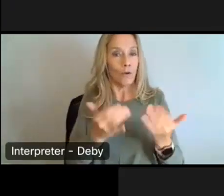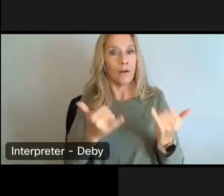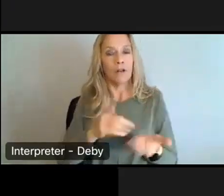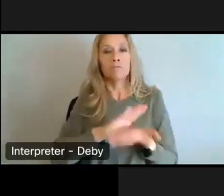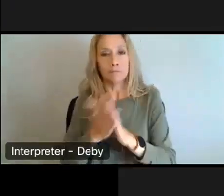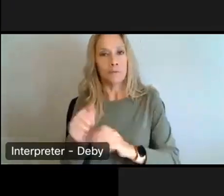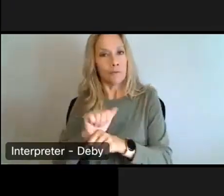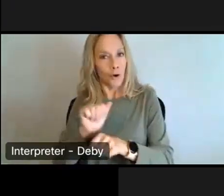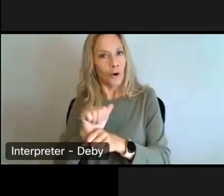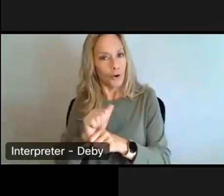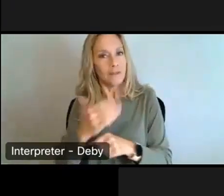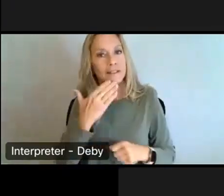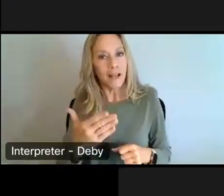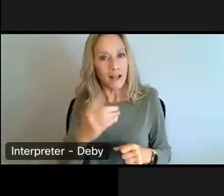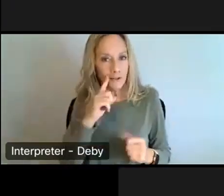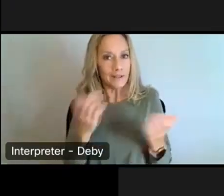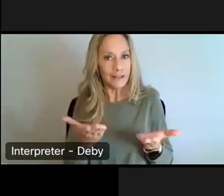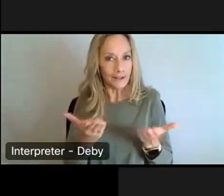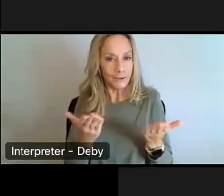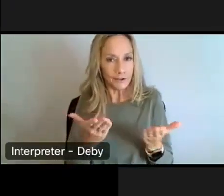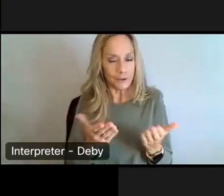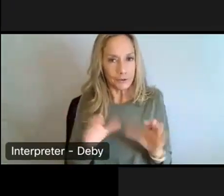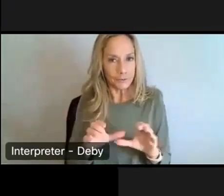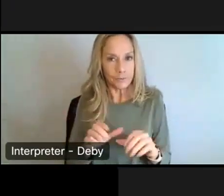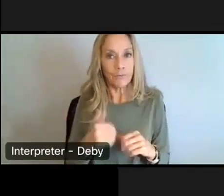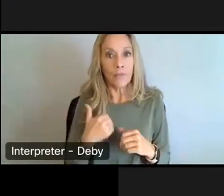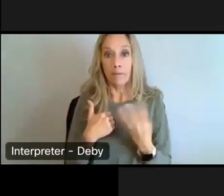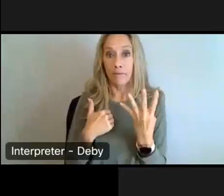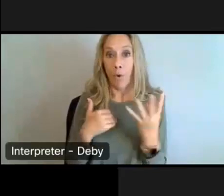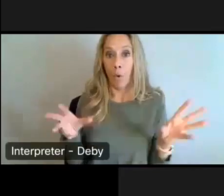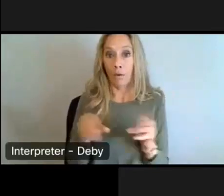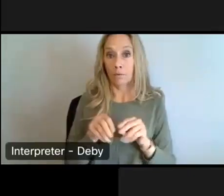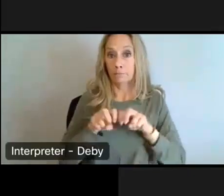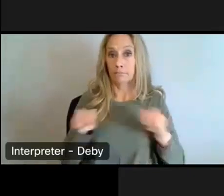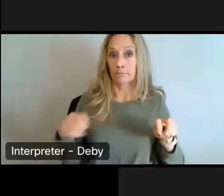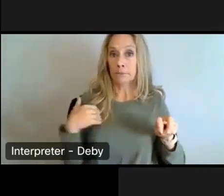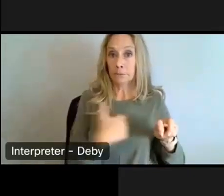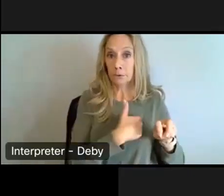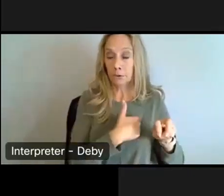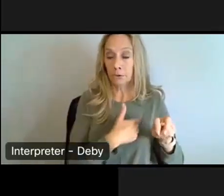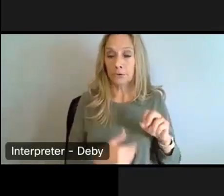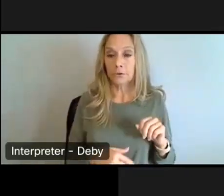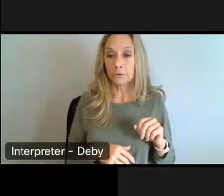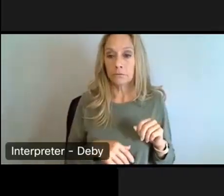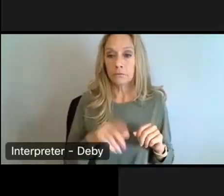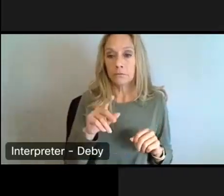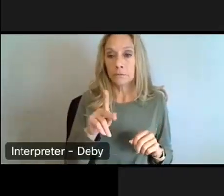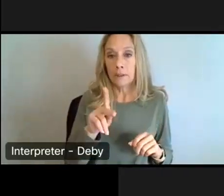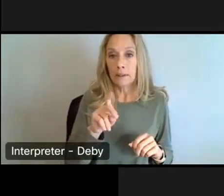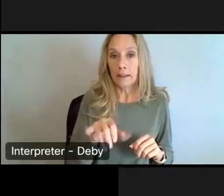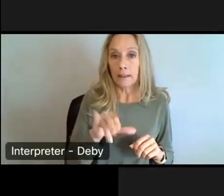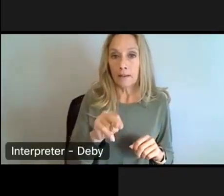for being here. We have 4 members on our panel today. So we have keynote speaker